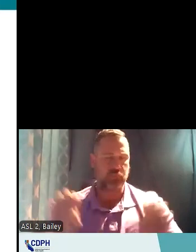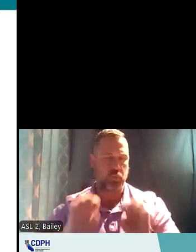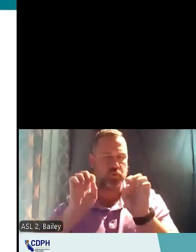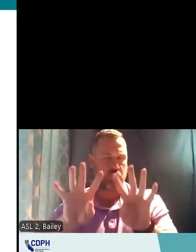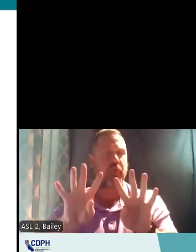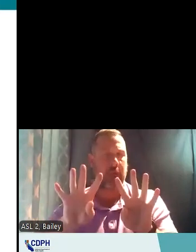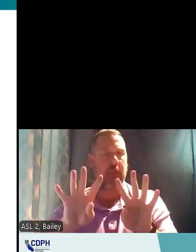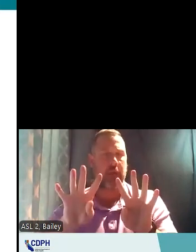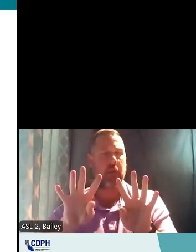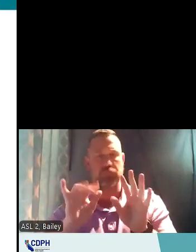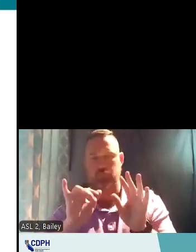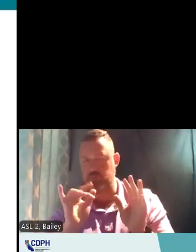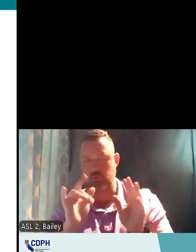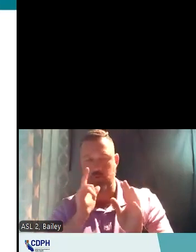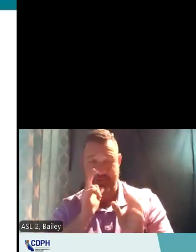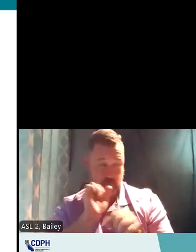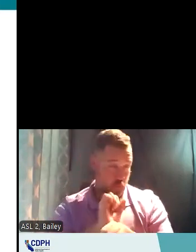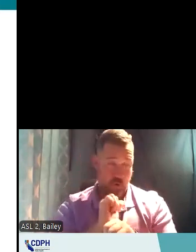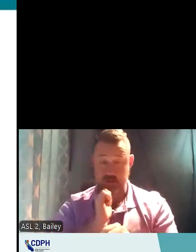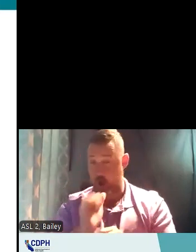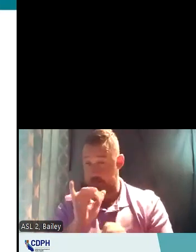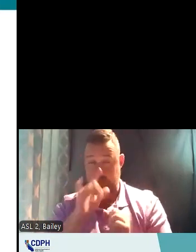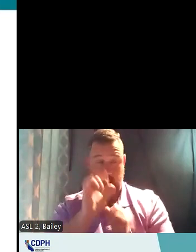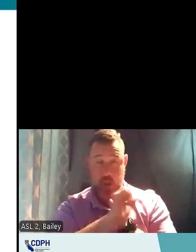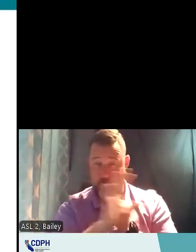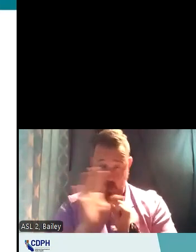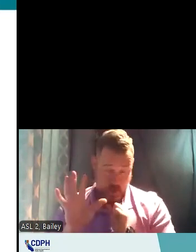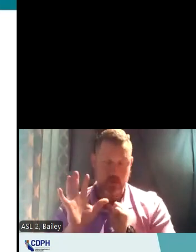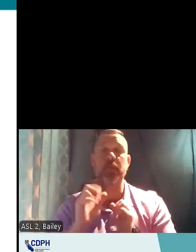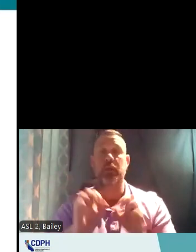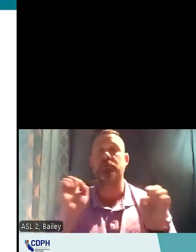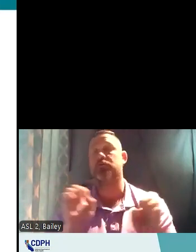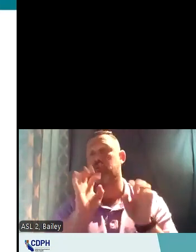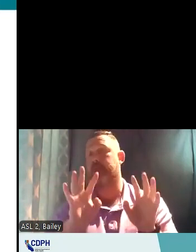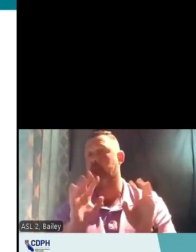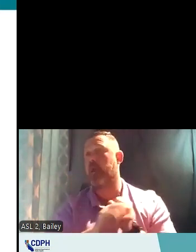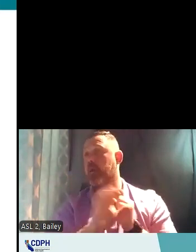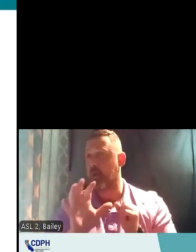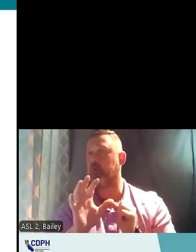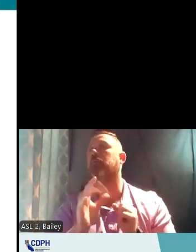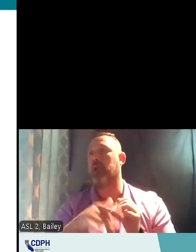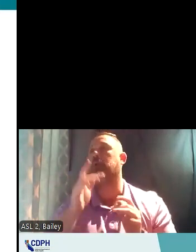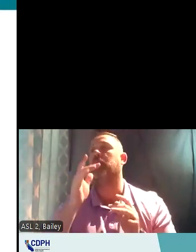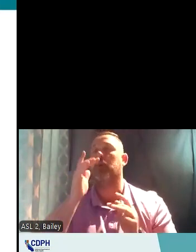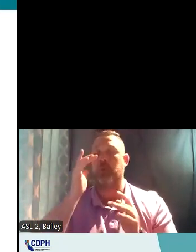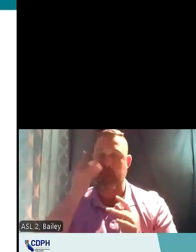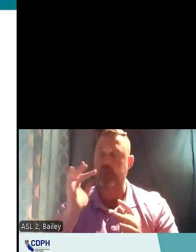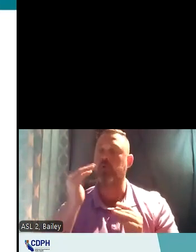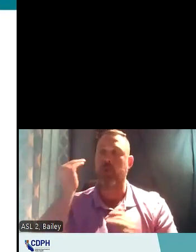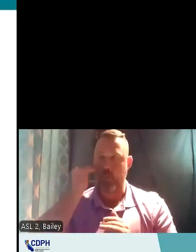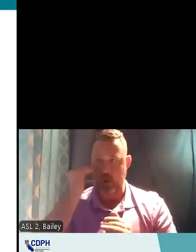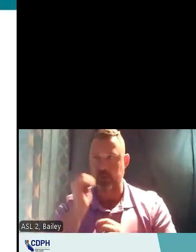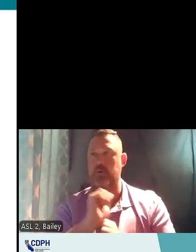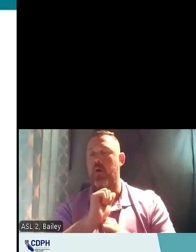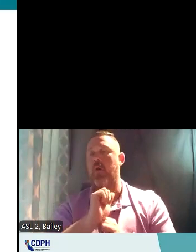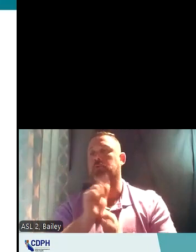to measure the campaign's effectiveness. From this survey, we learned that the campaign built Californians' awareness of Alzheimer's